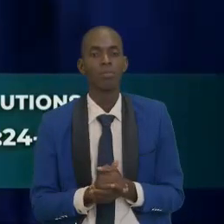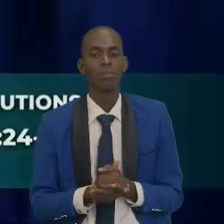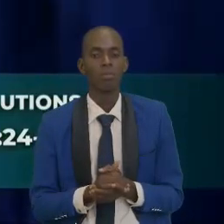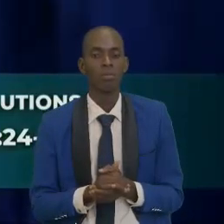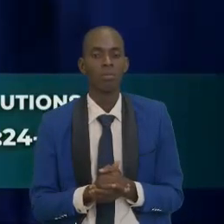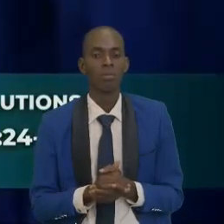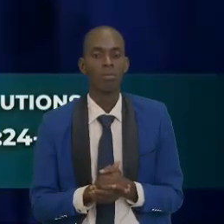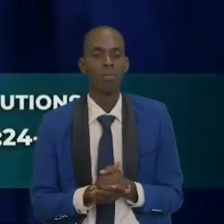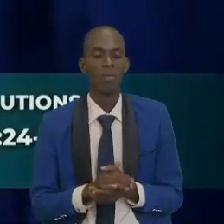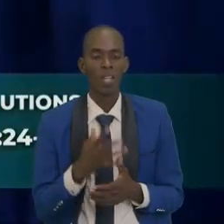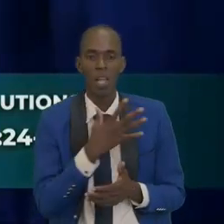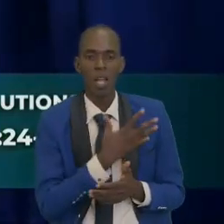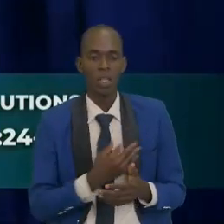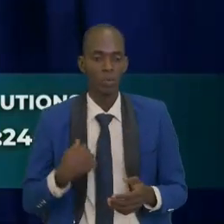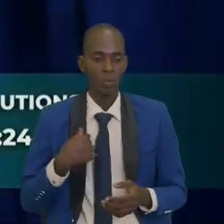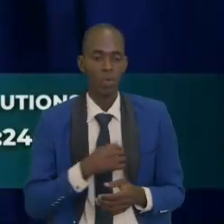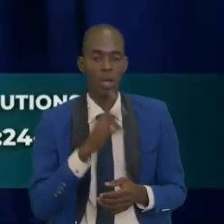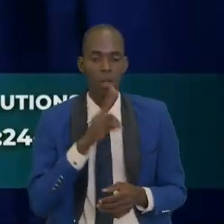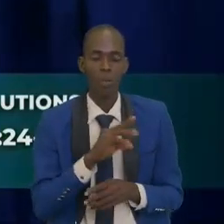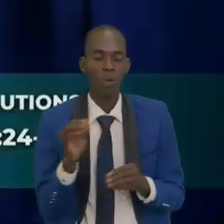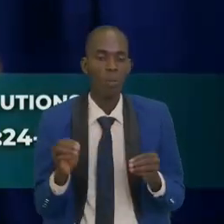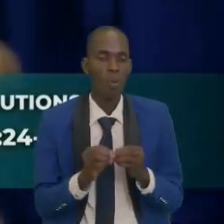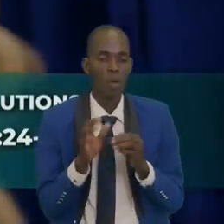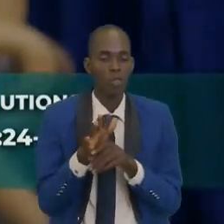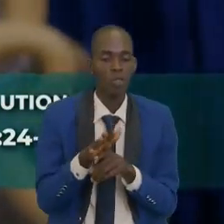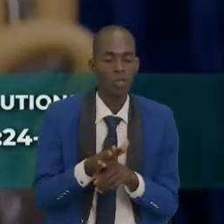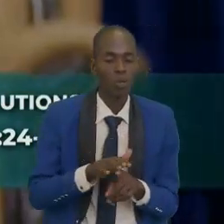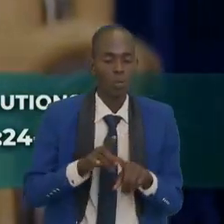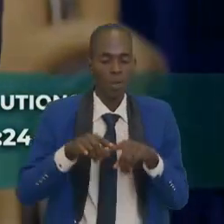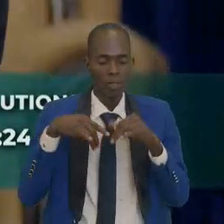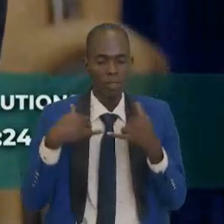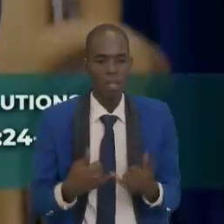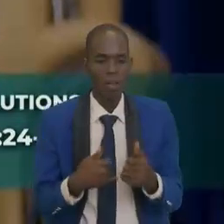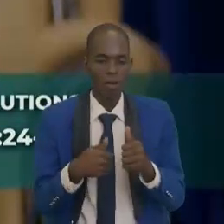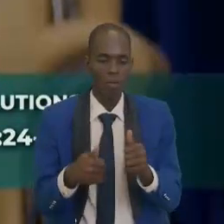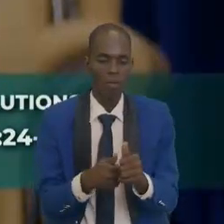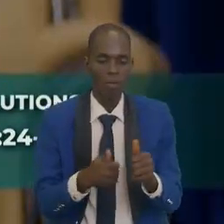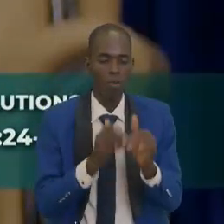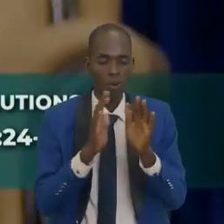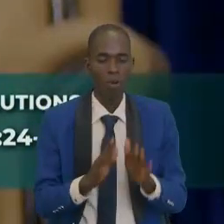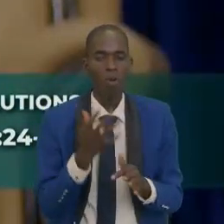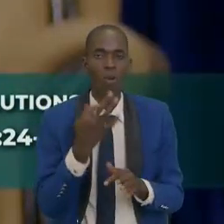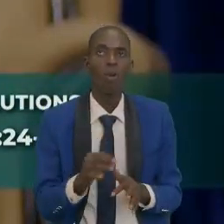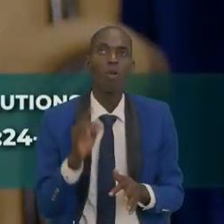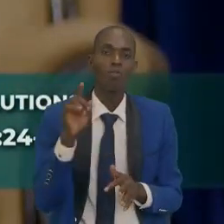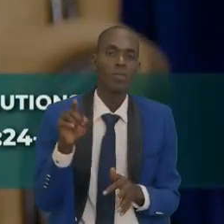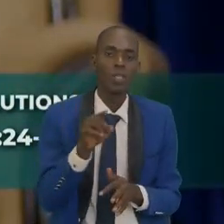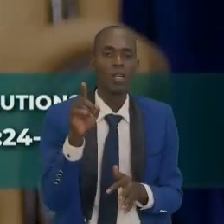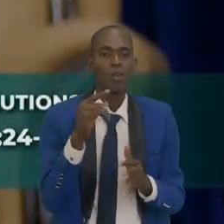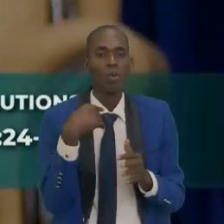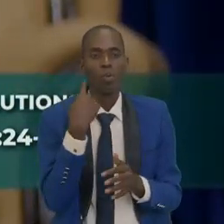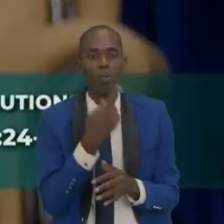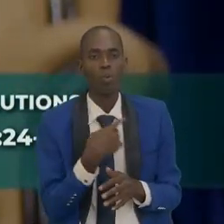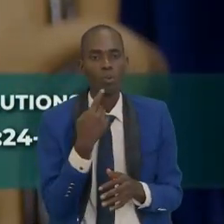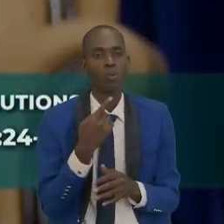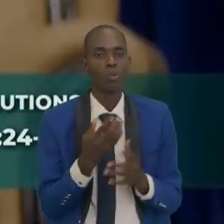I were no more slothful but followers of them who through faith and perseverance